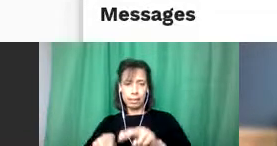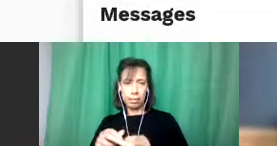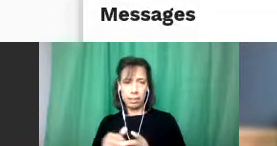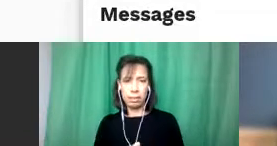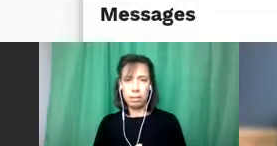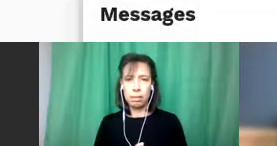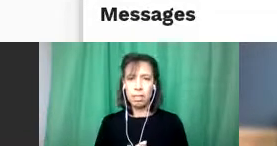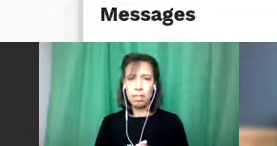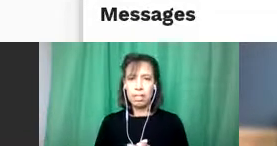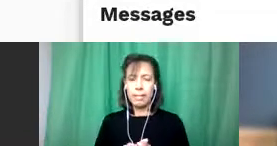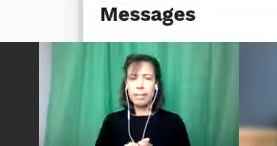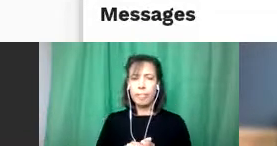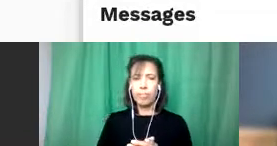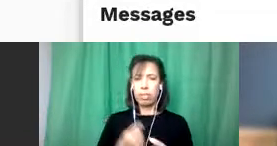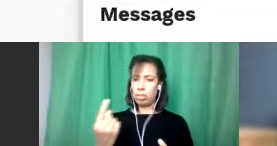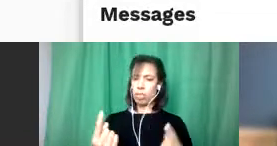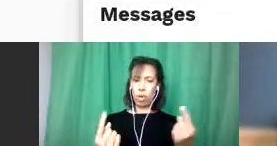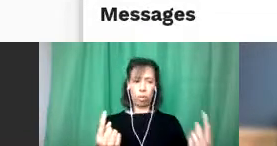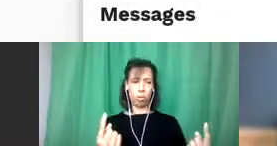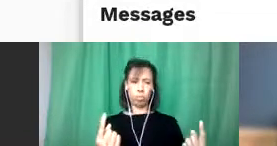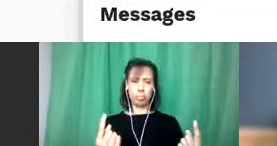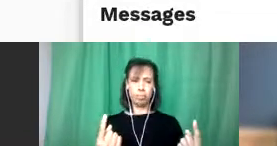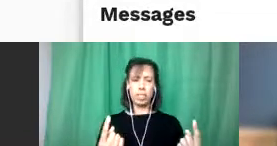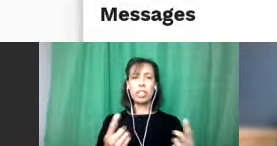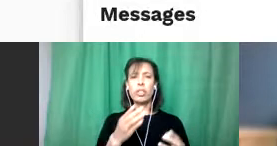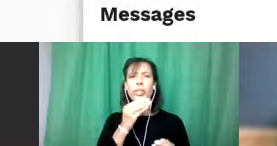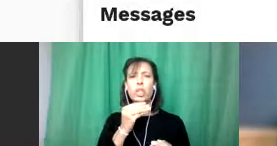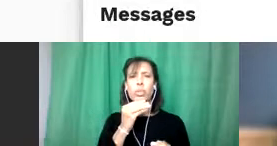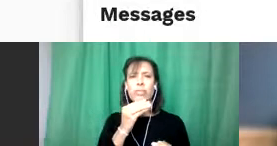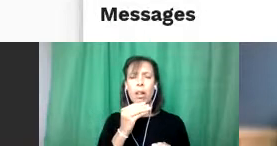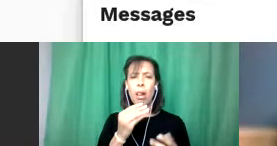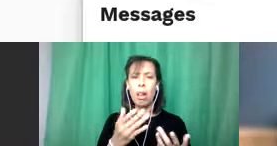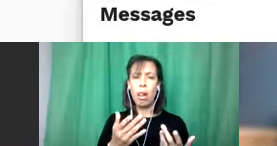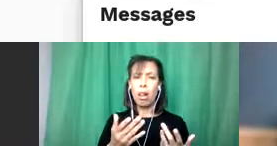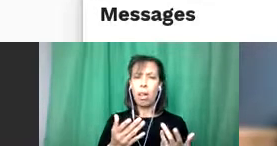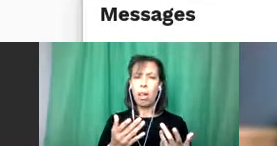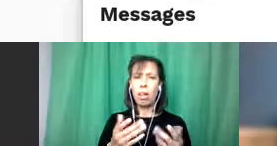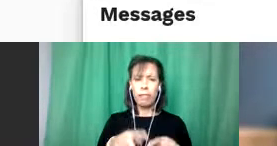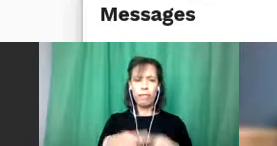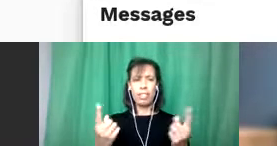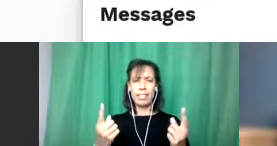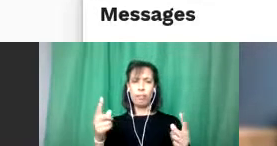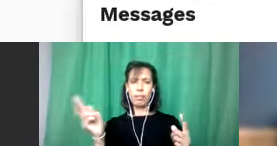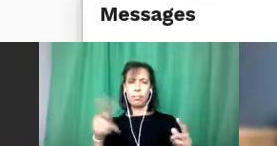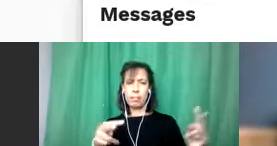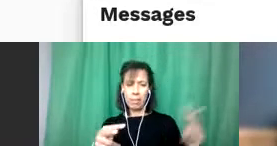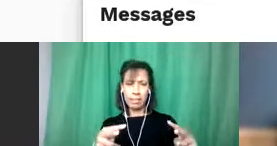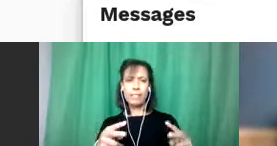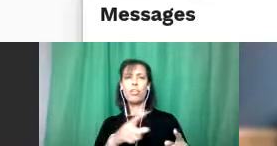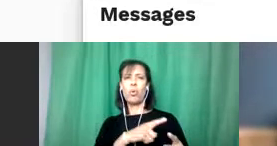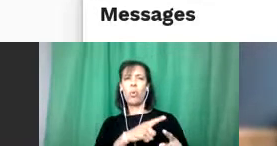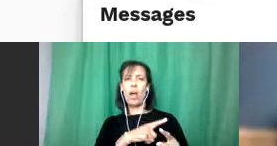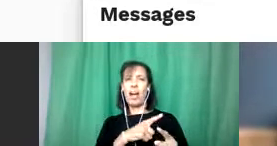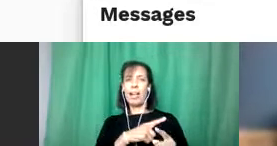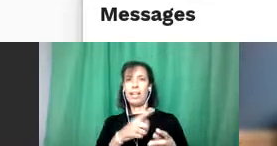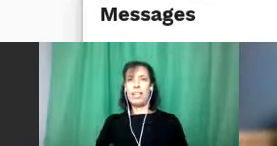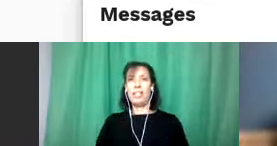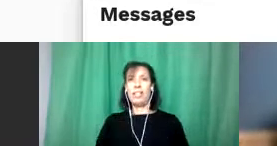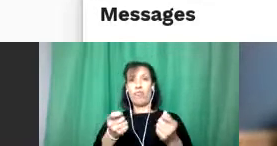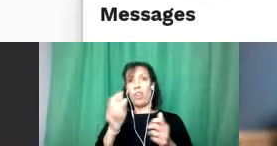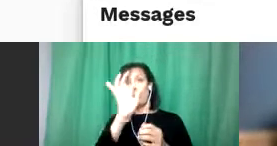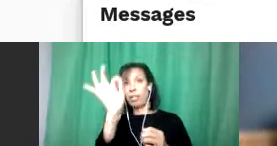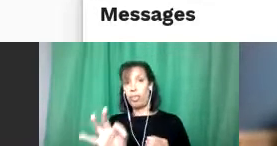teachers think assessment is about. And it's useful for that because it's raising the question for us all that actually what I